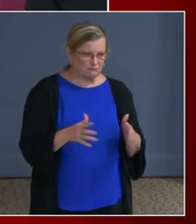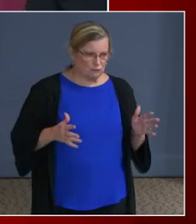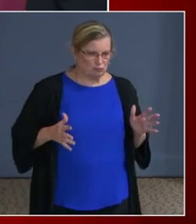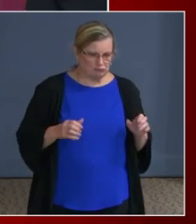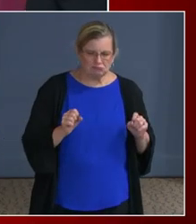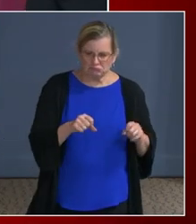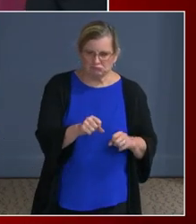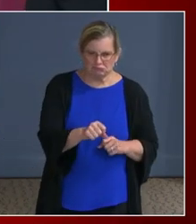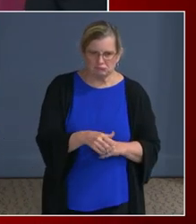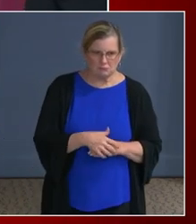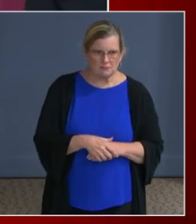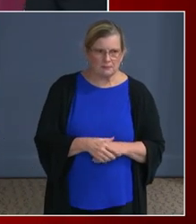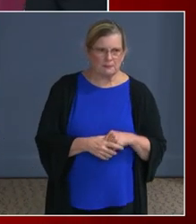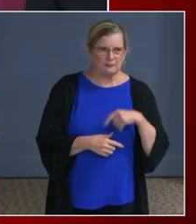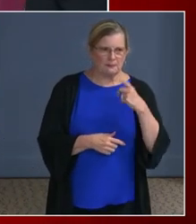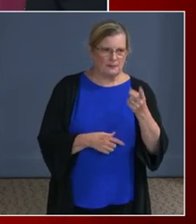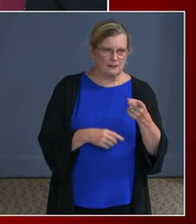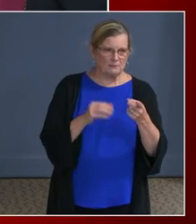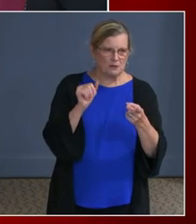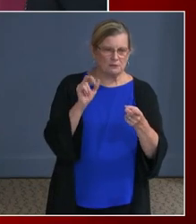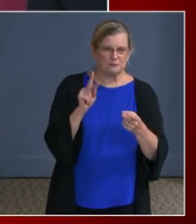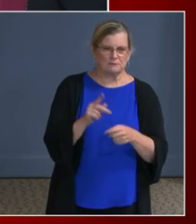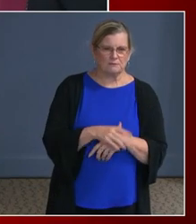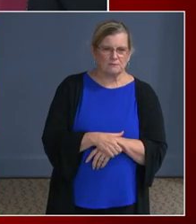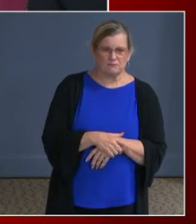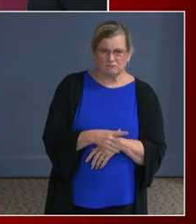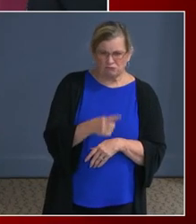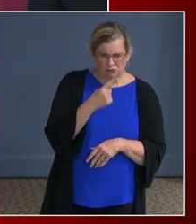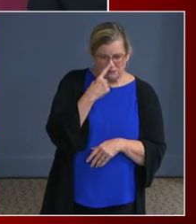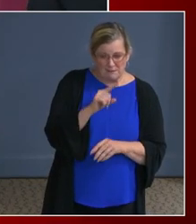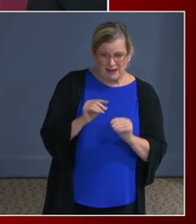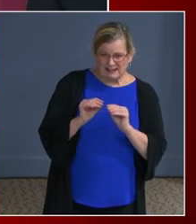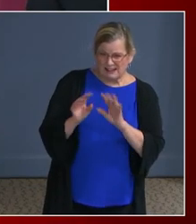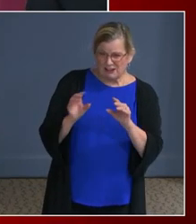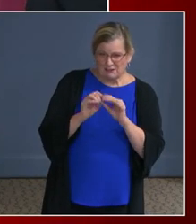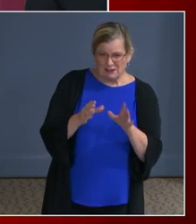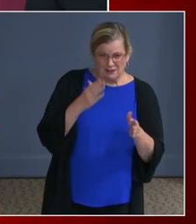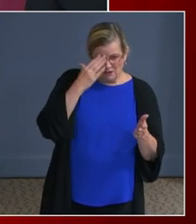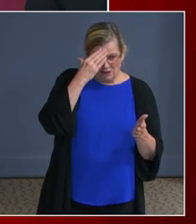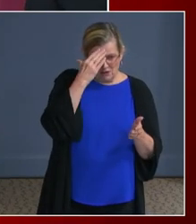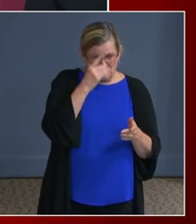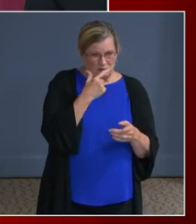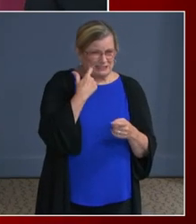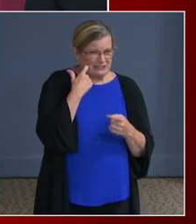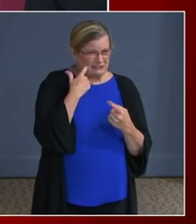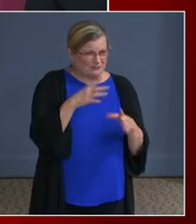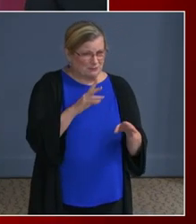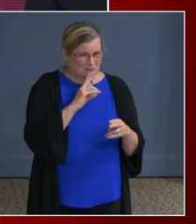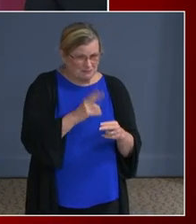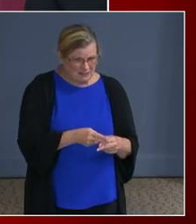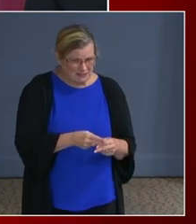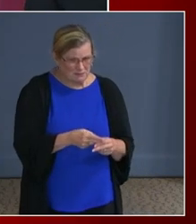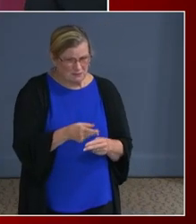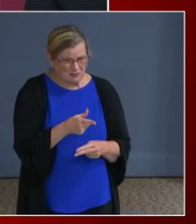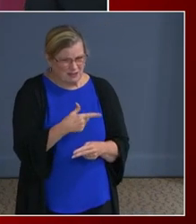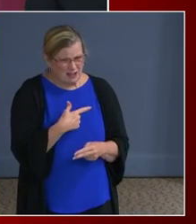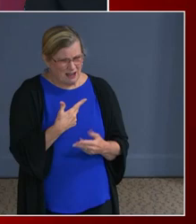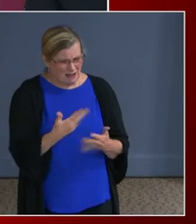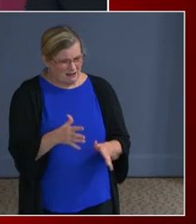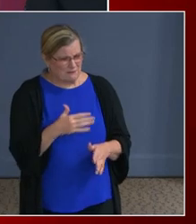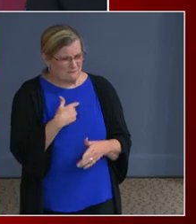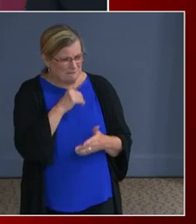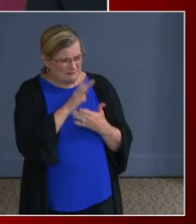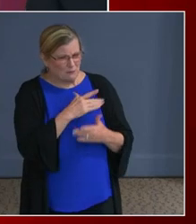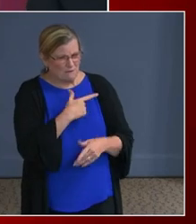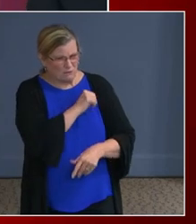Yes. I'm wondering if you could clarify, and I know you've mentioned this in the past, but do you believe that you have the authority to